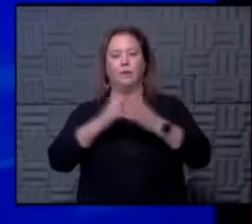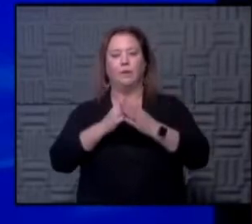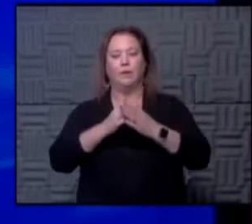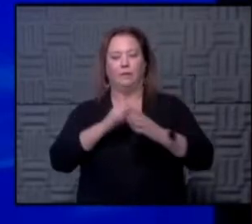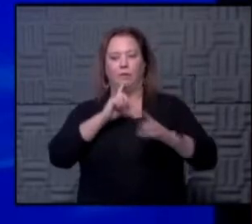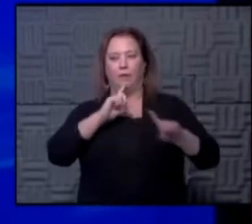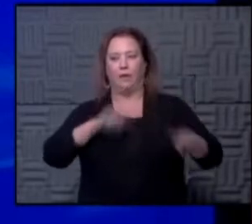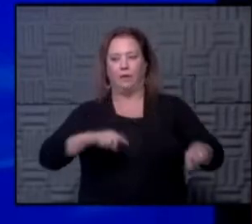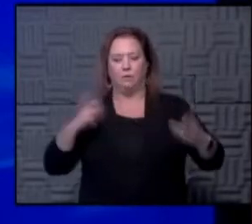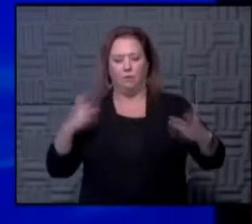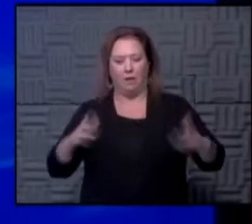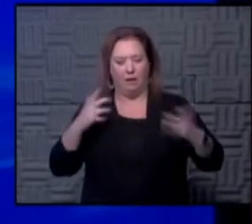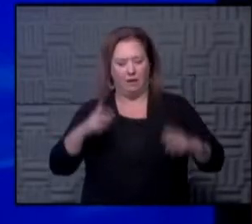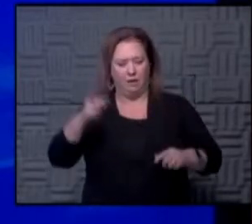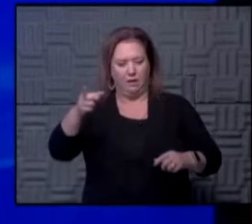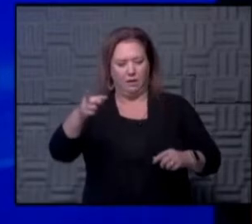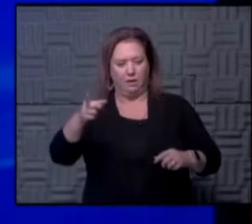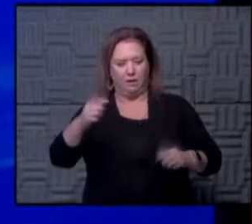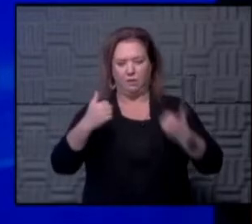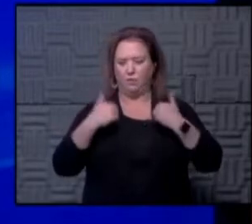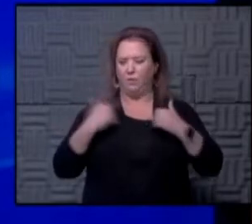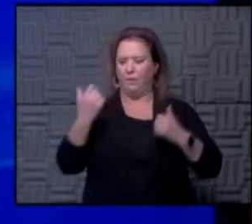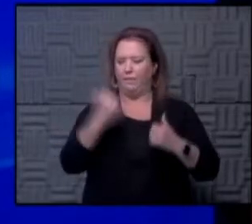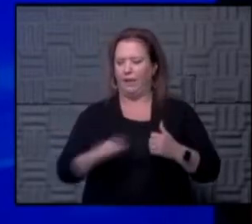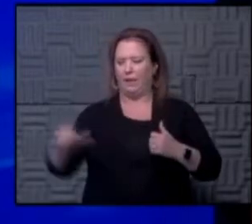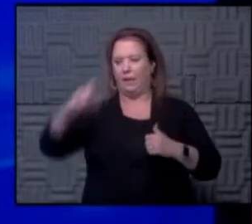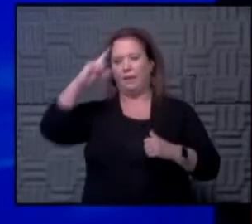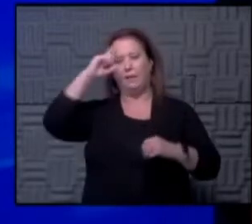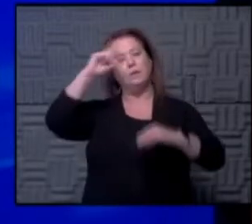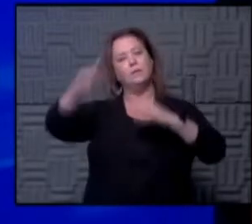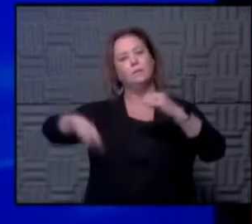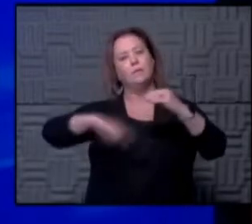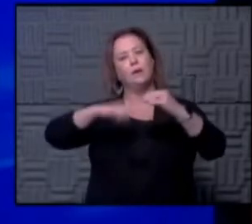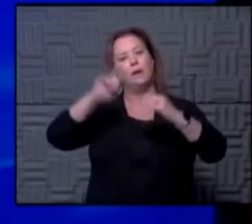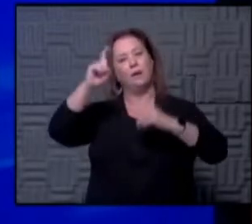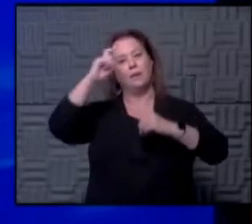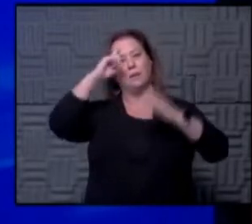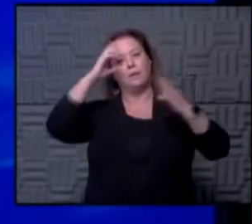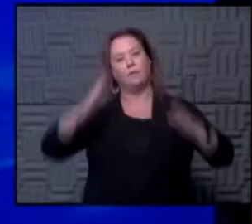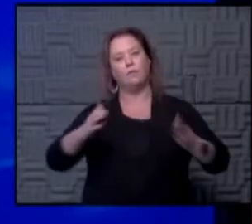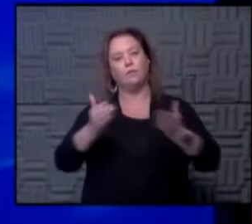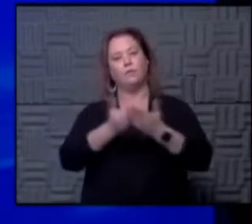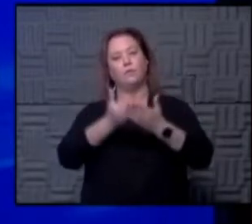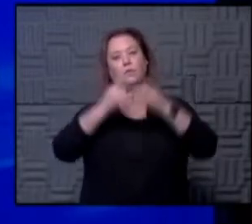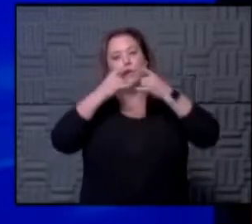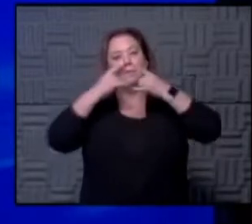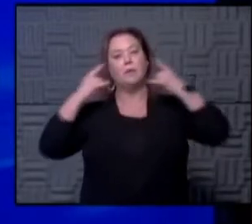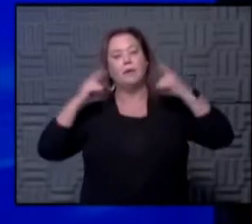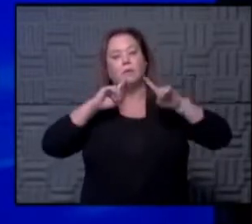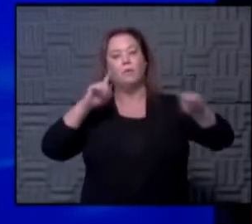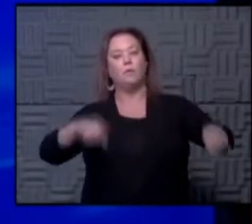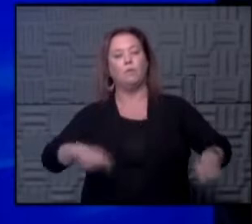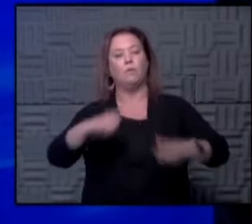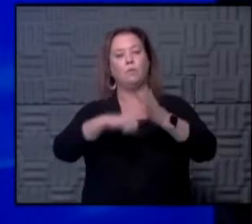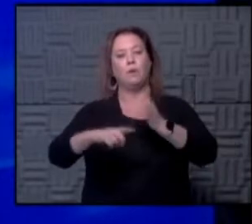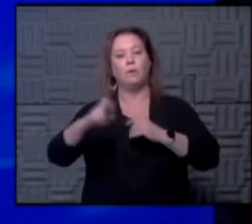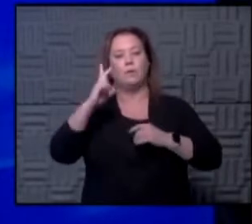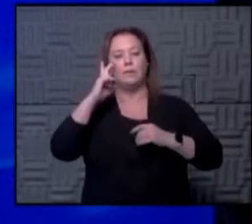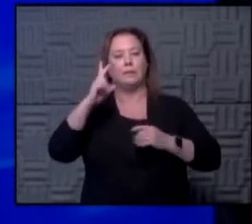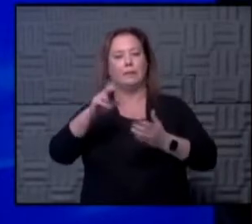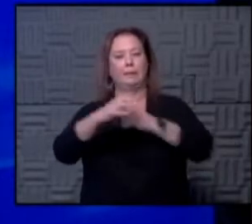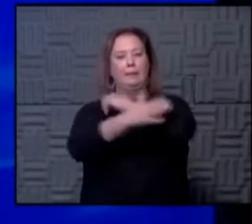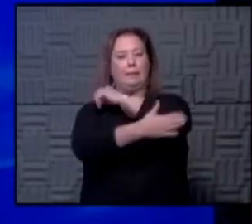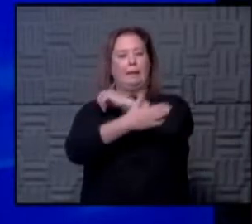But do you have any thoughts on the governor's new mask order and what you would like to see